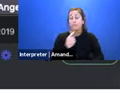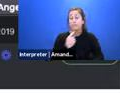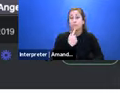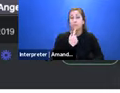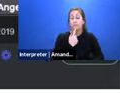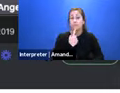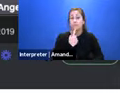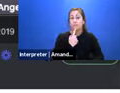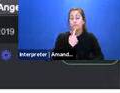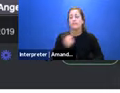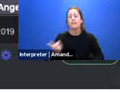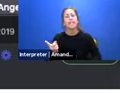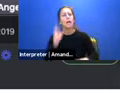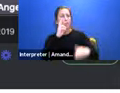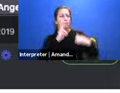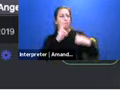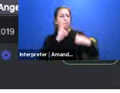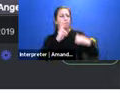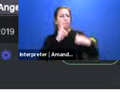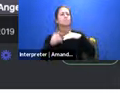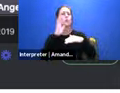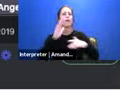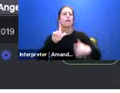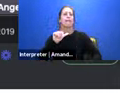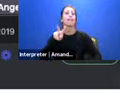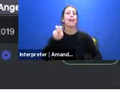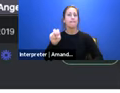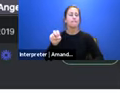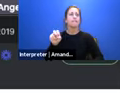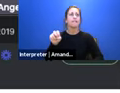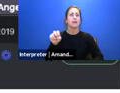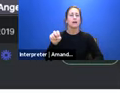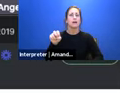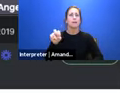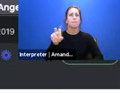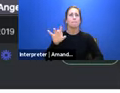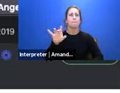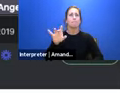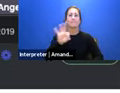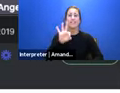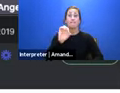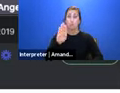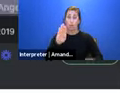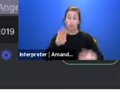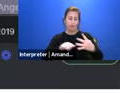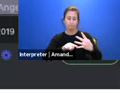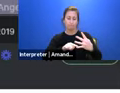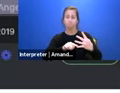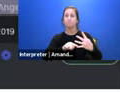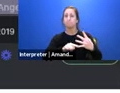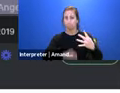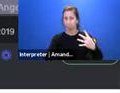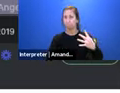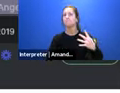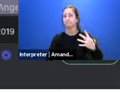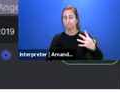We anticipate that this will come live by the end of February. We will have this up and running,